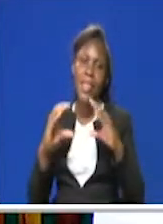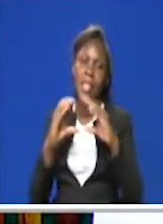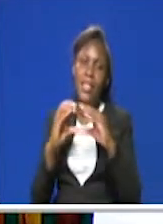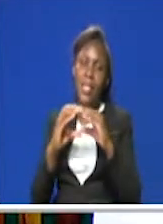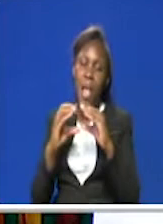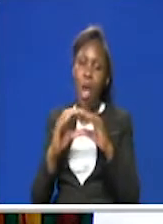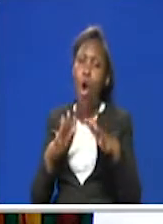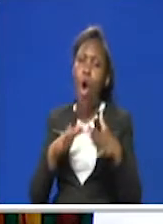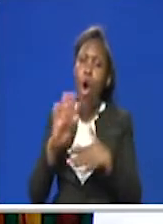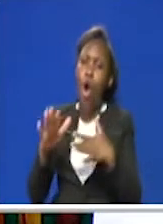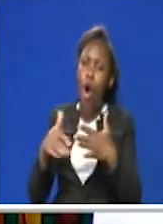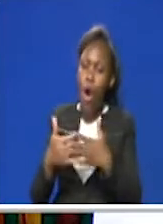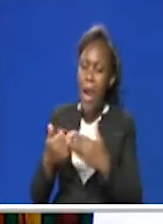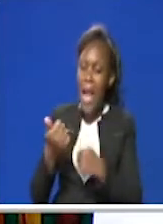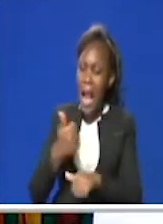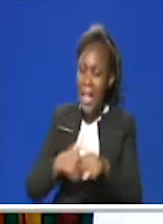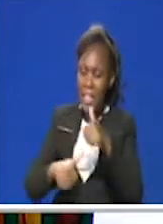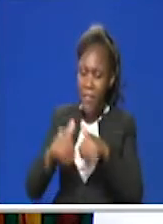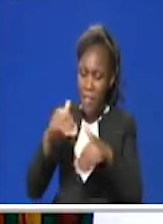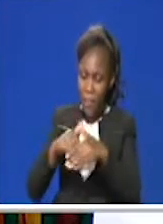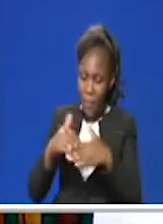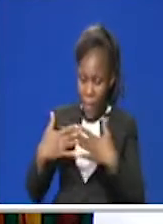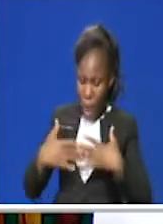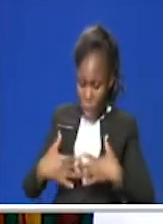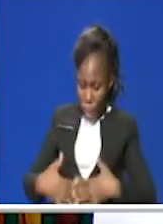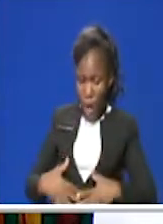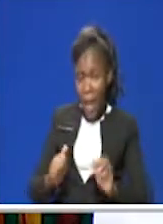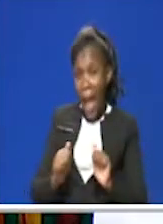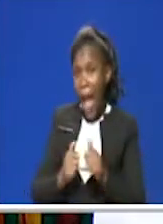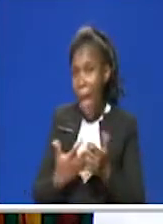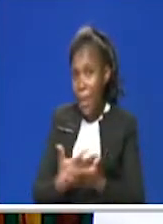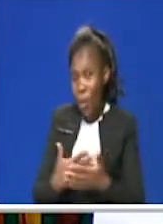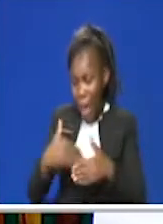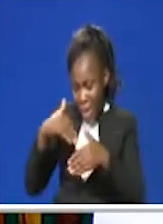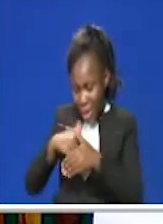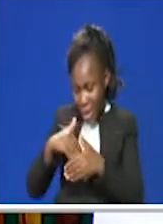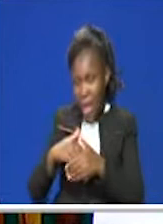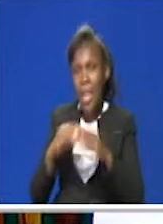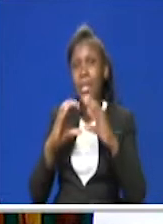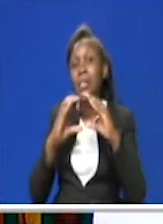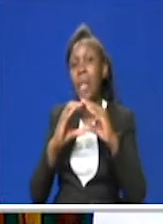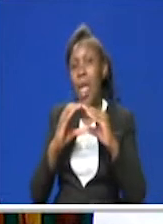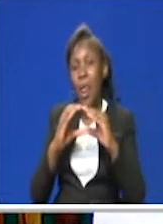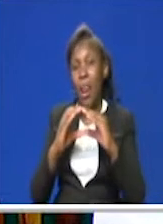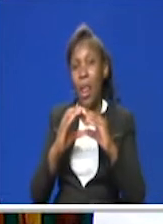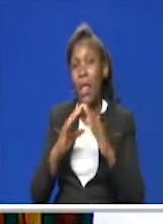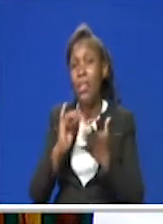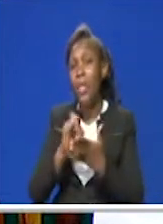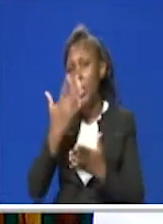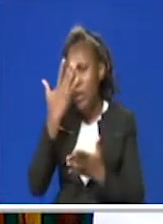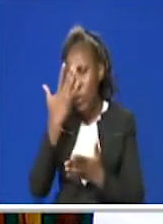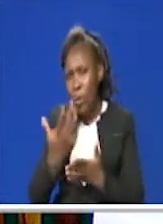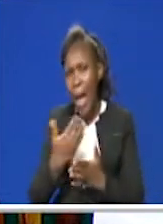or activities that takes place in the body occurs in the cell. And therefore, we